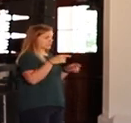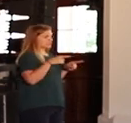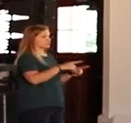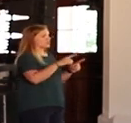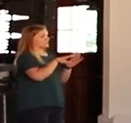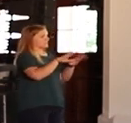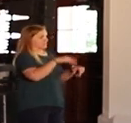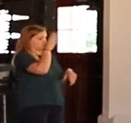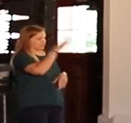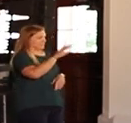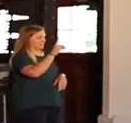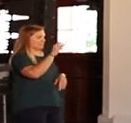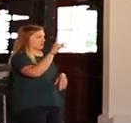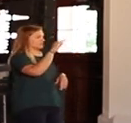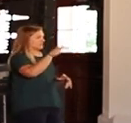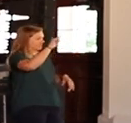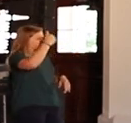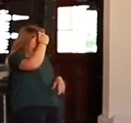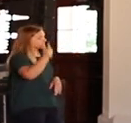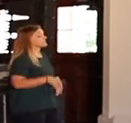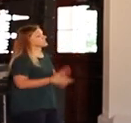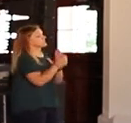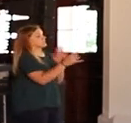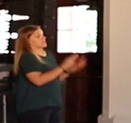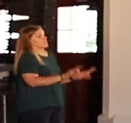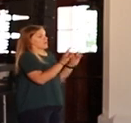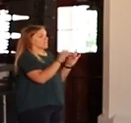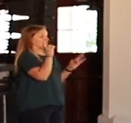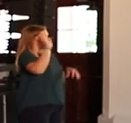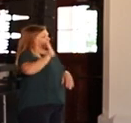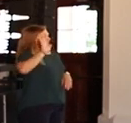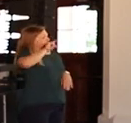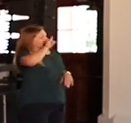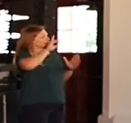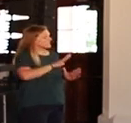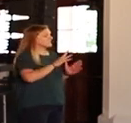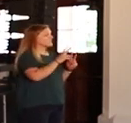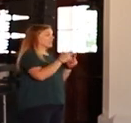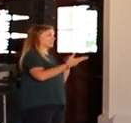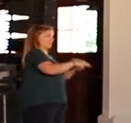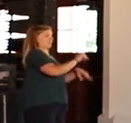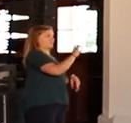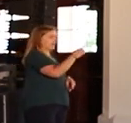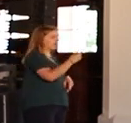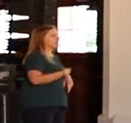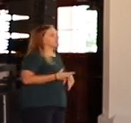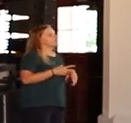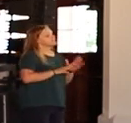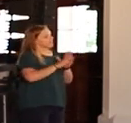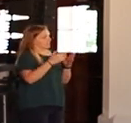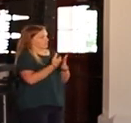direct democracy. These skills were essential for ancient Athenians to debate whether to raise taxes, whether to develop